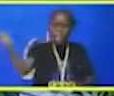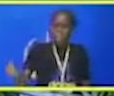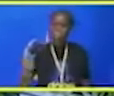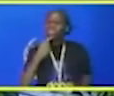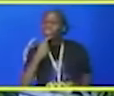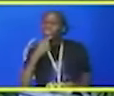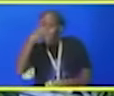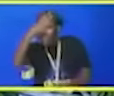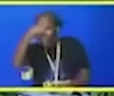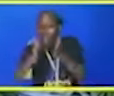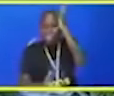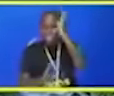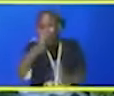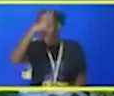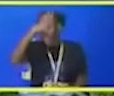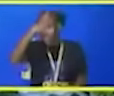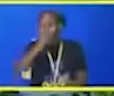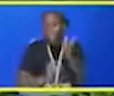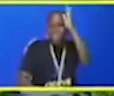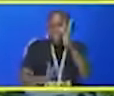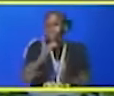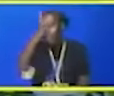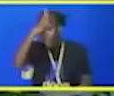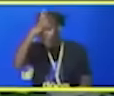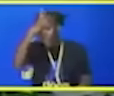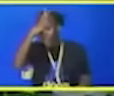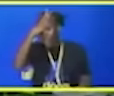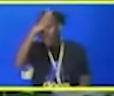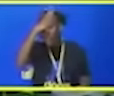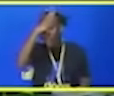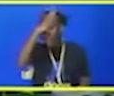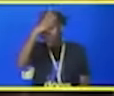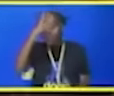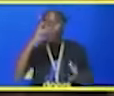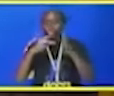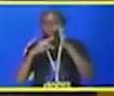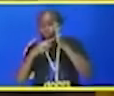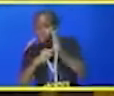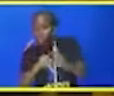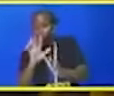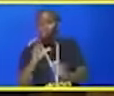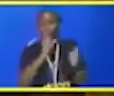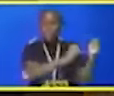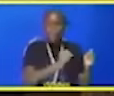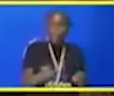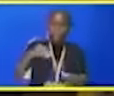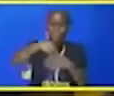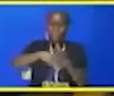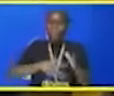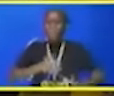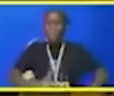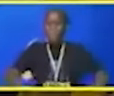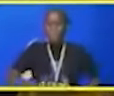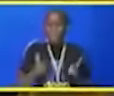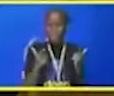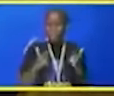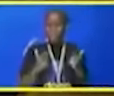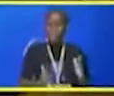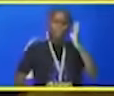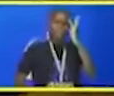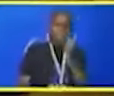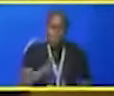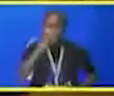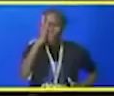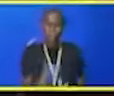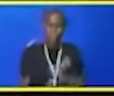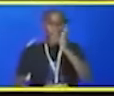Father. Come on, shout it. Say, Father, reveal your power in my life. Go ahead and pray in